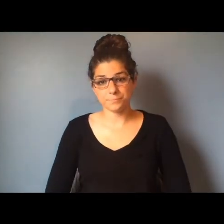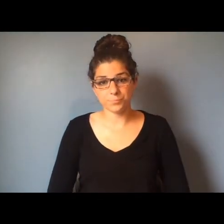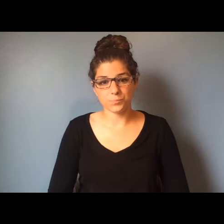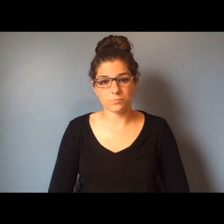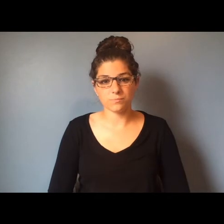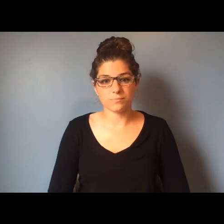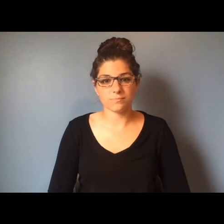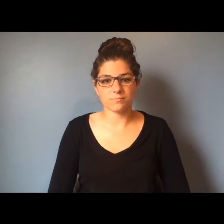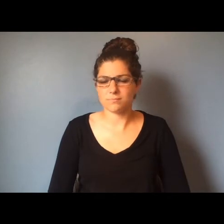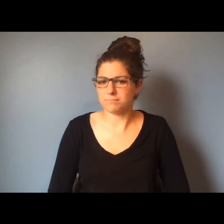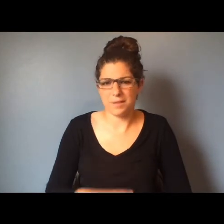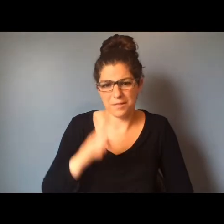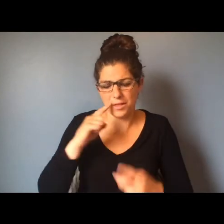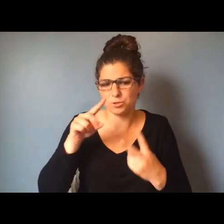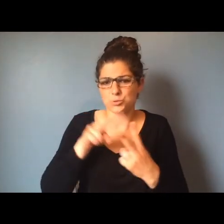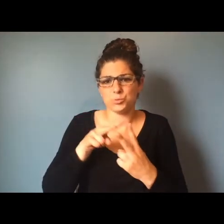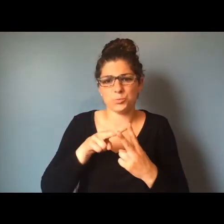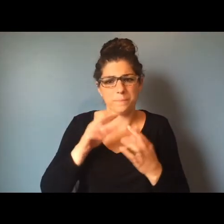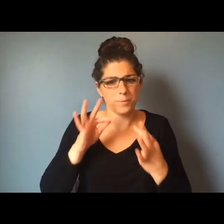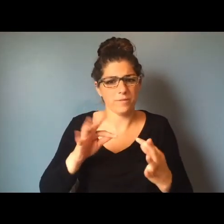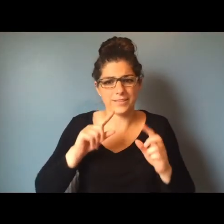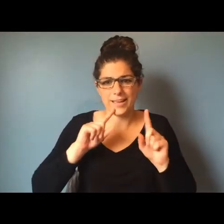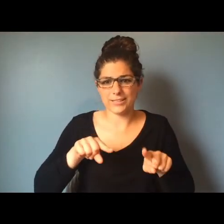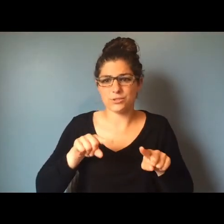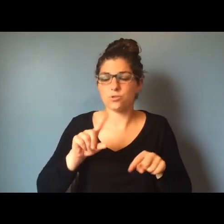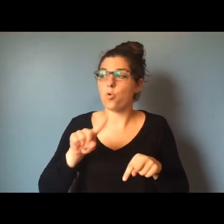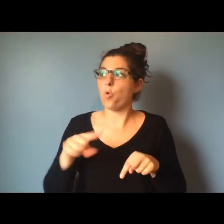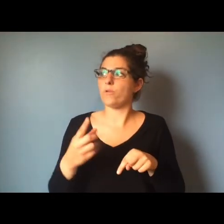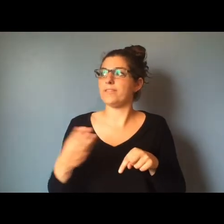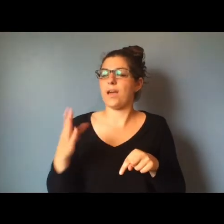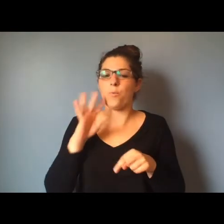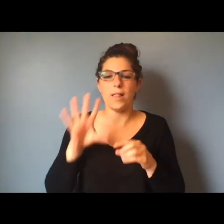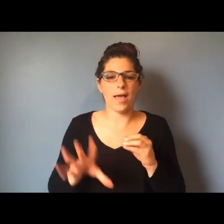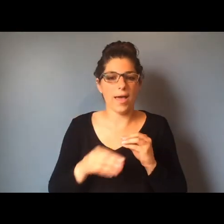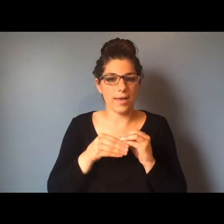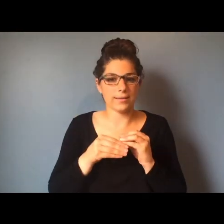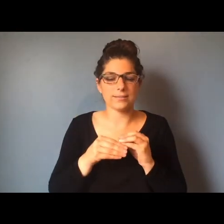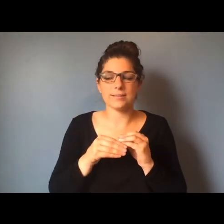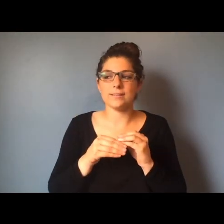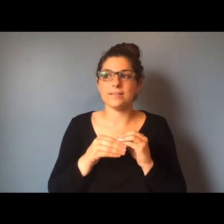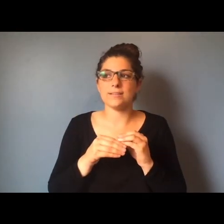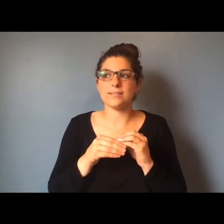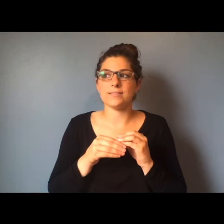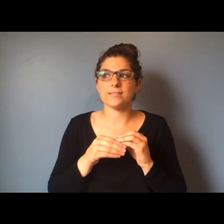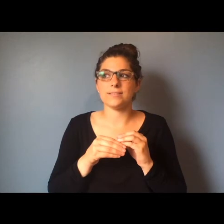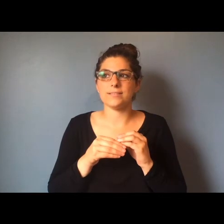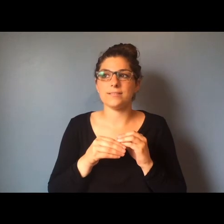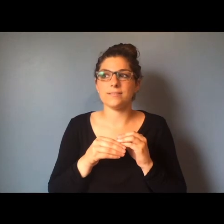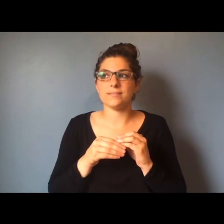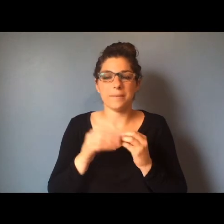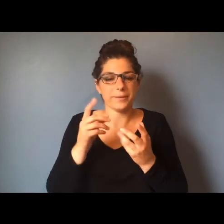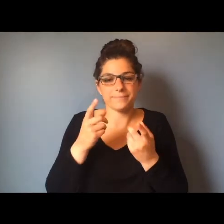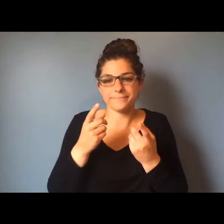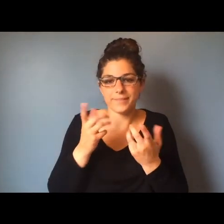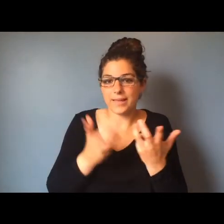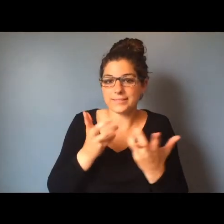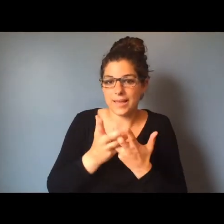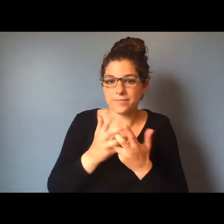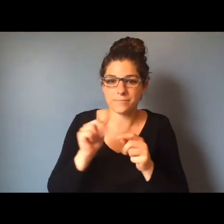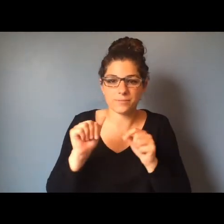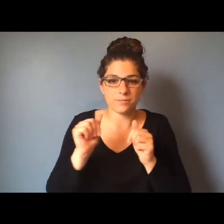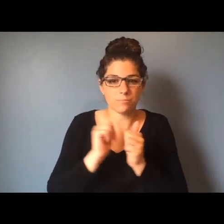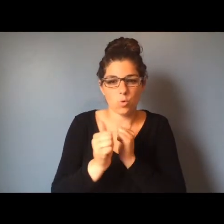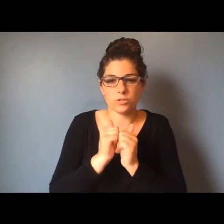Oh, I mean, I thought those were two perfect answers. The only thing I'll add is, adaptive sports provides